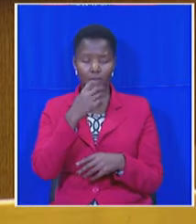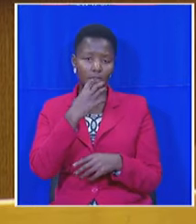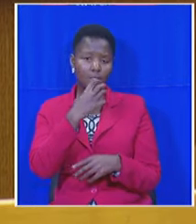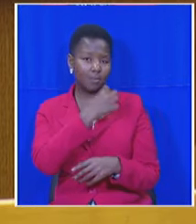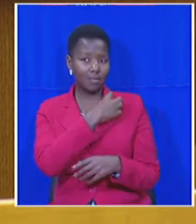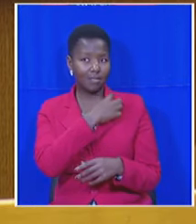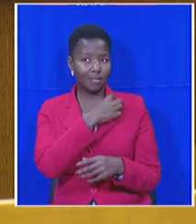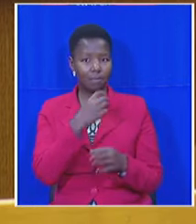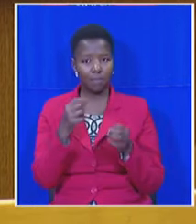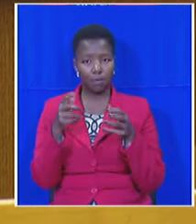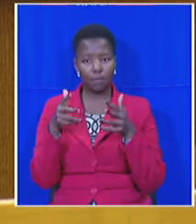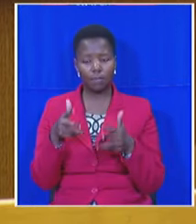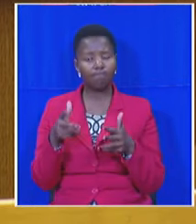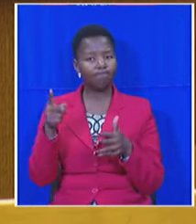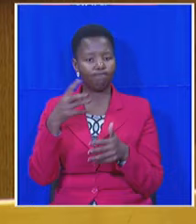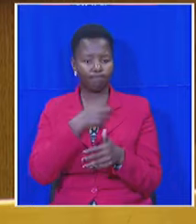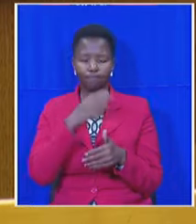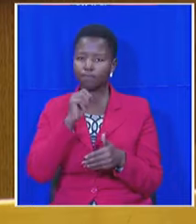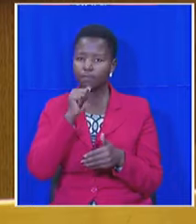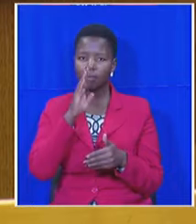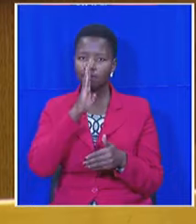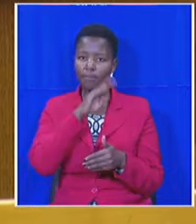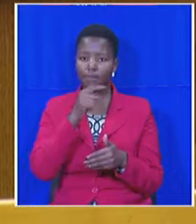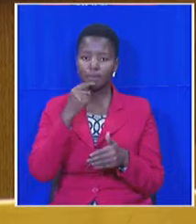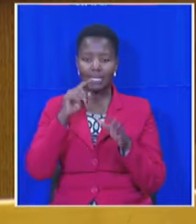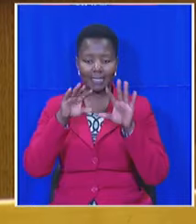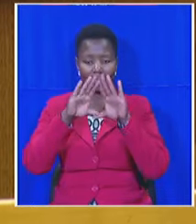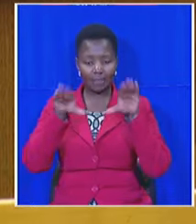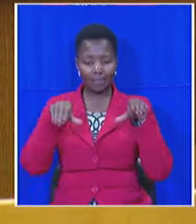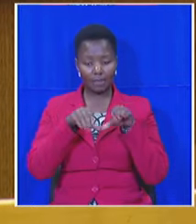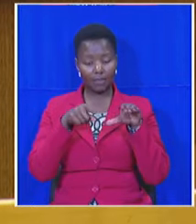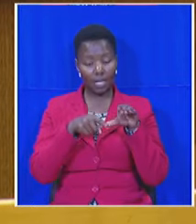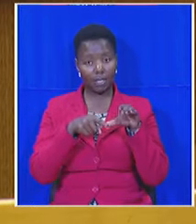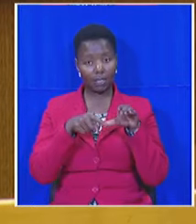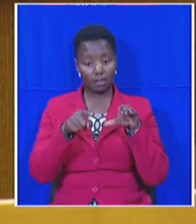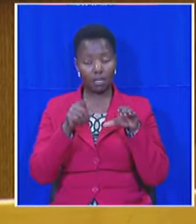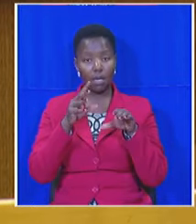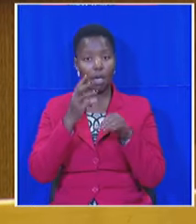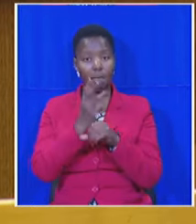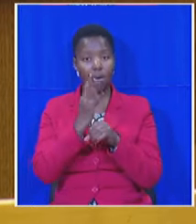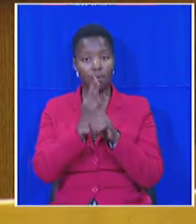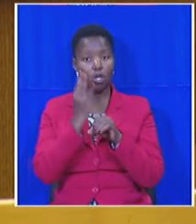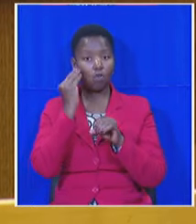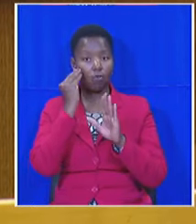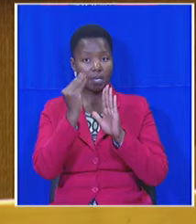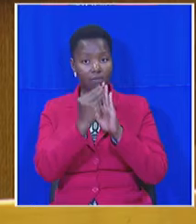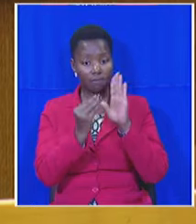say that if you did not have an unabridged birth certificate, you can't travel. What he said